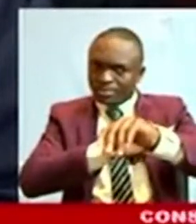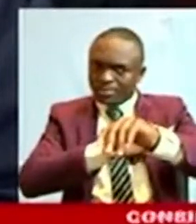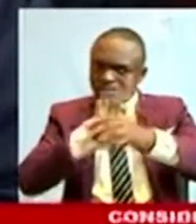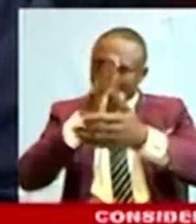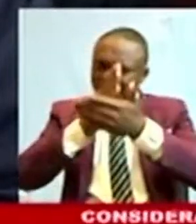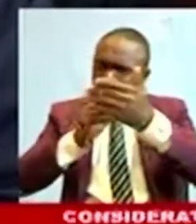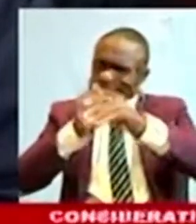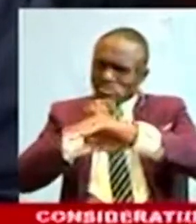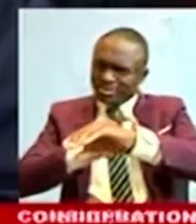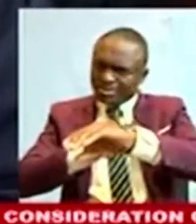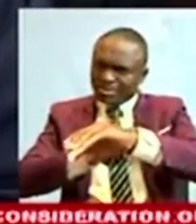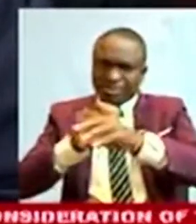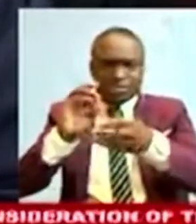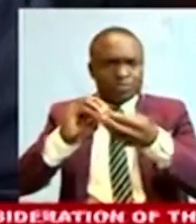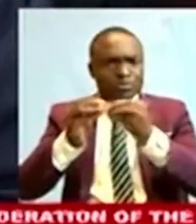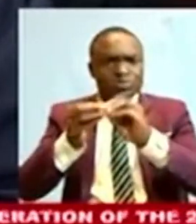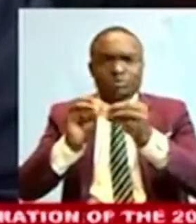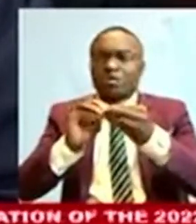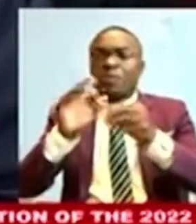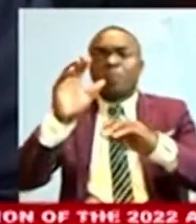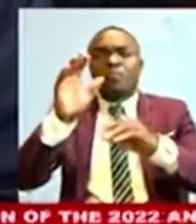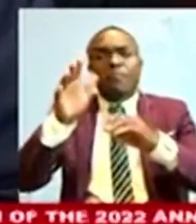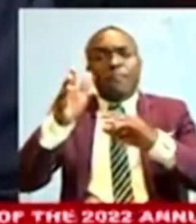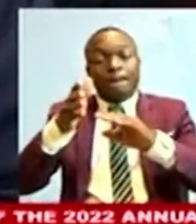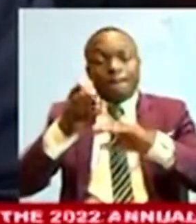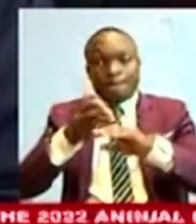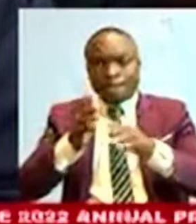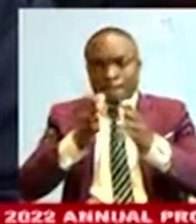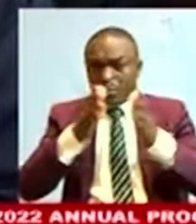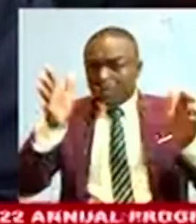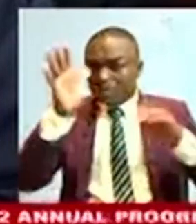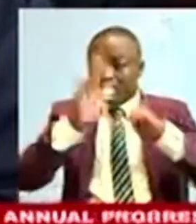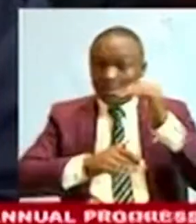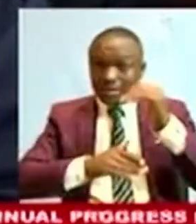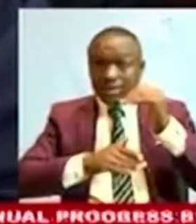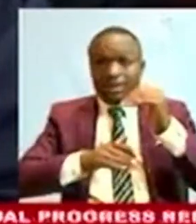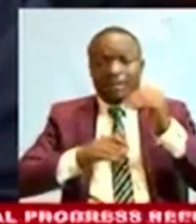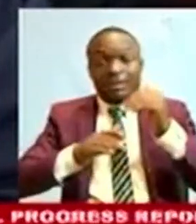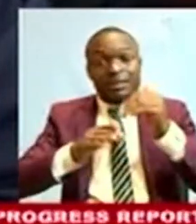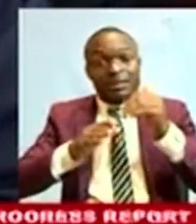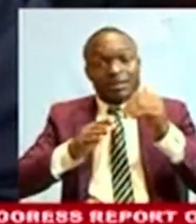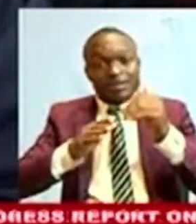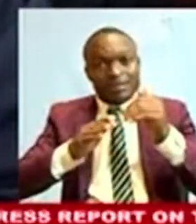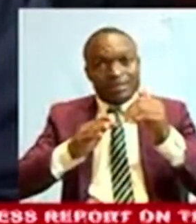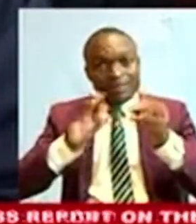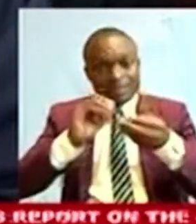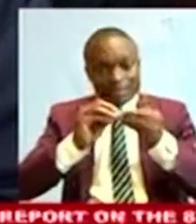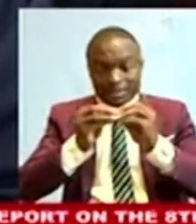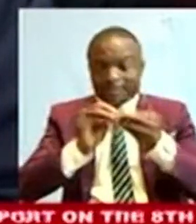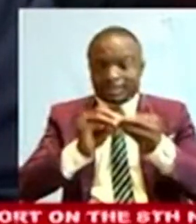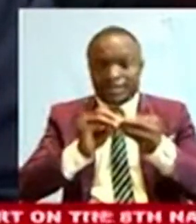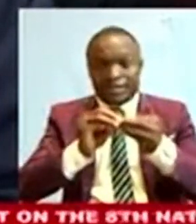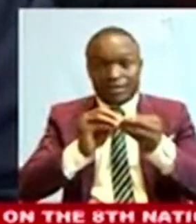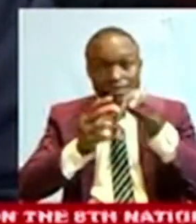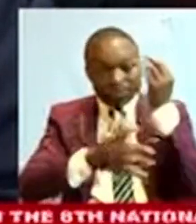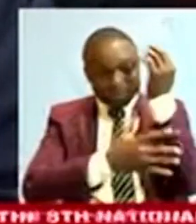sometimes more than the number of the expectant mothers, and they stay there for sometimes more than a month